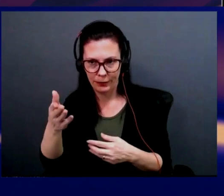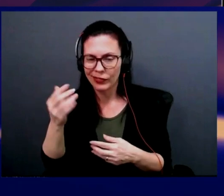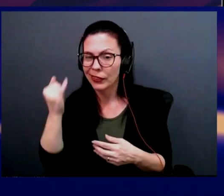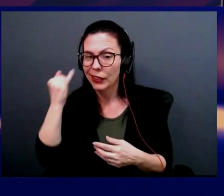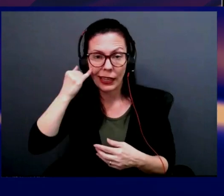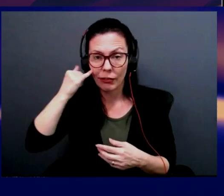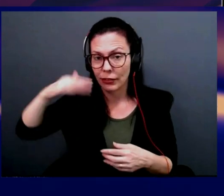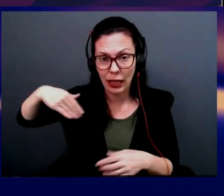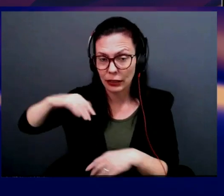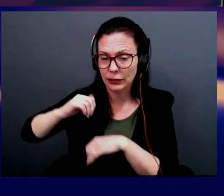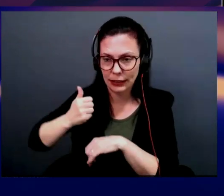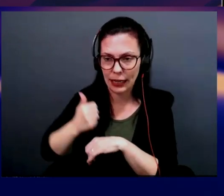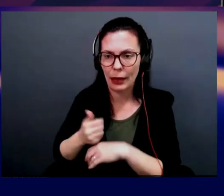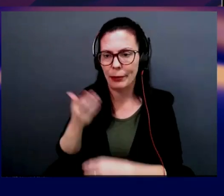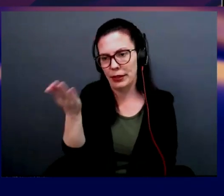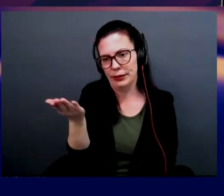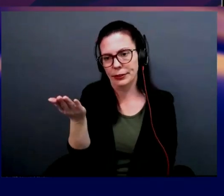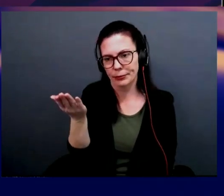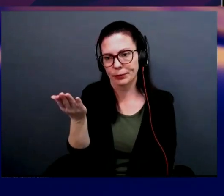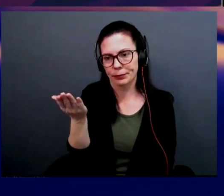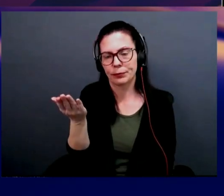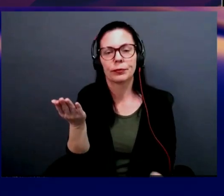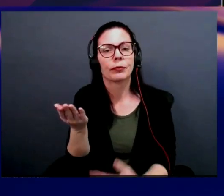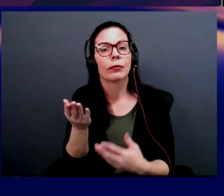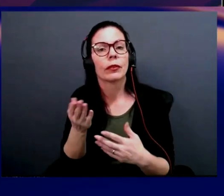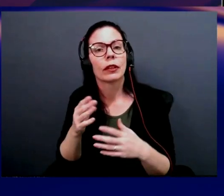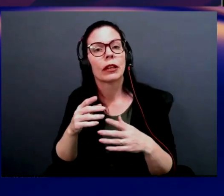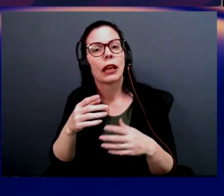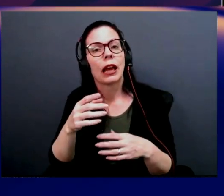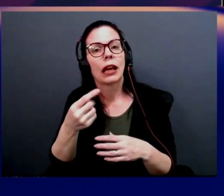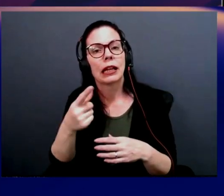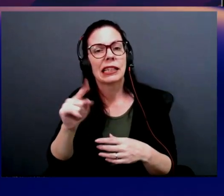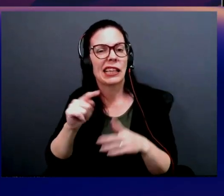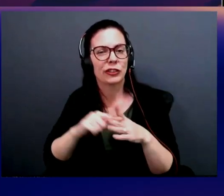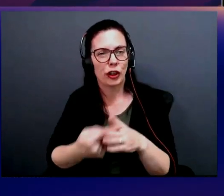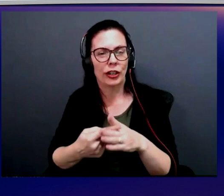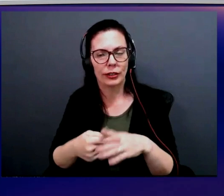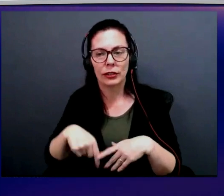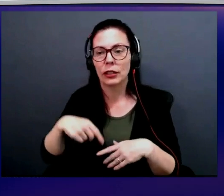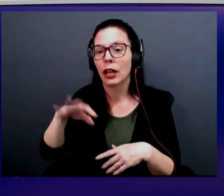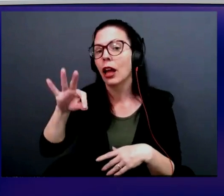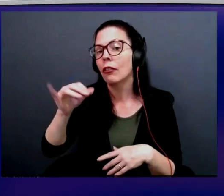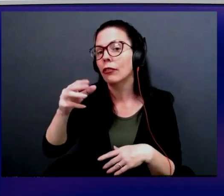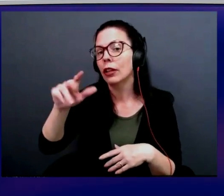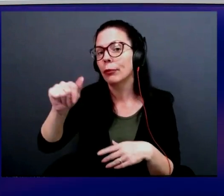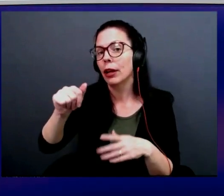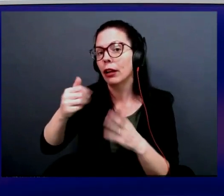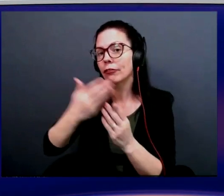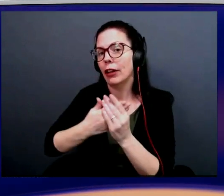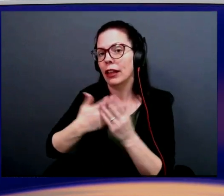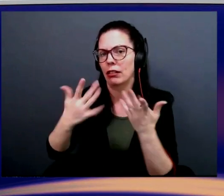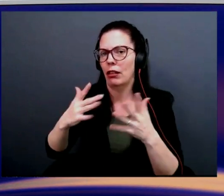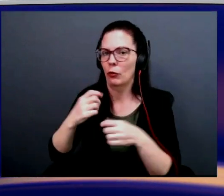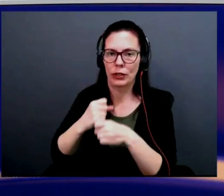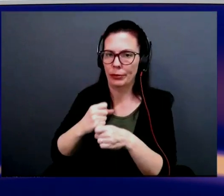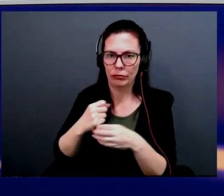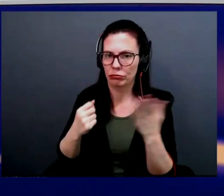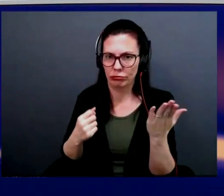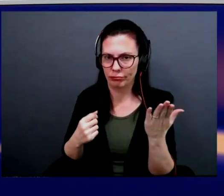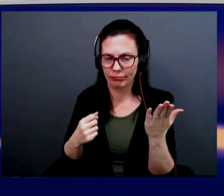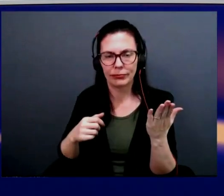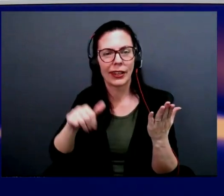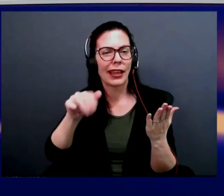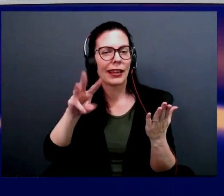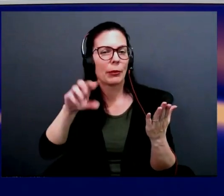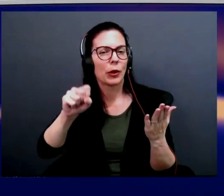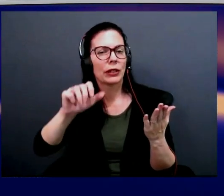it up yet, this is what you get. So you can do get started. We have a Figma file already built. It's our AWS